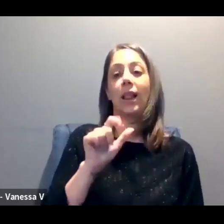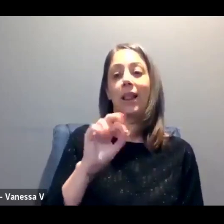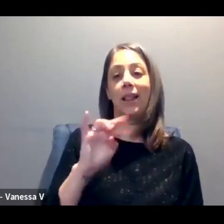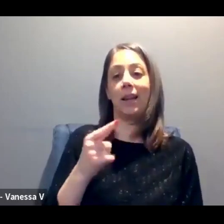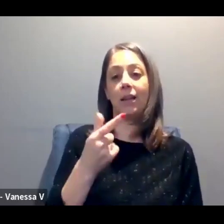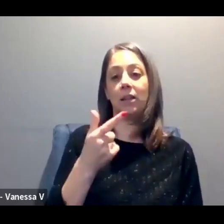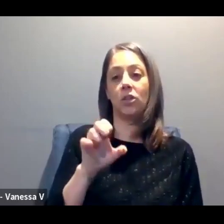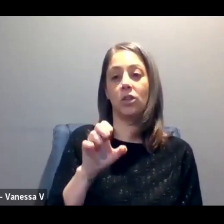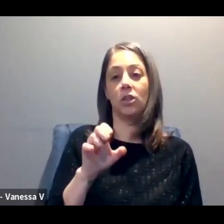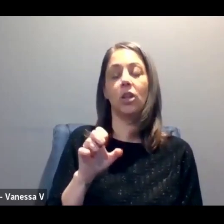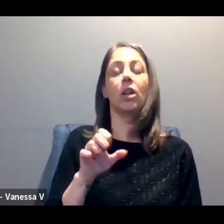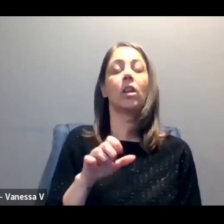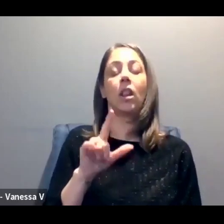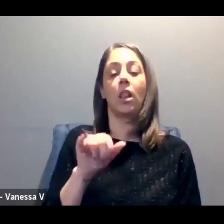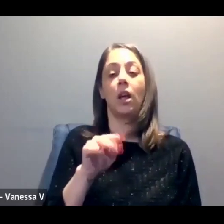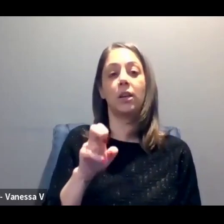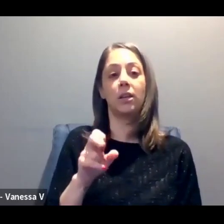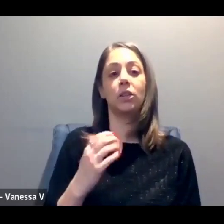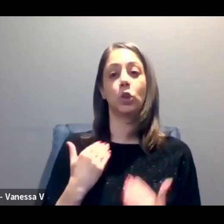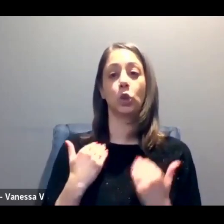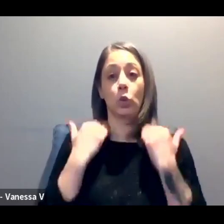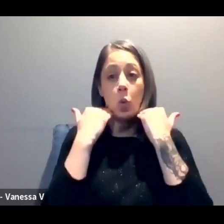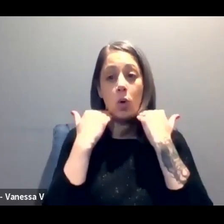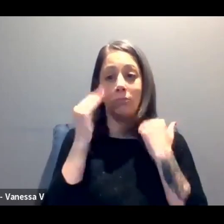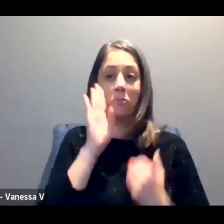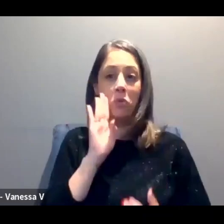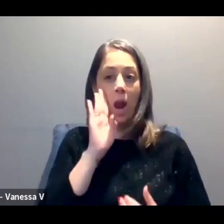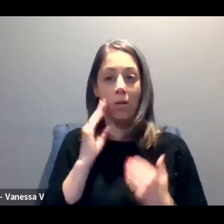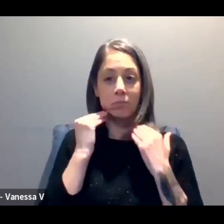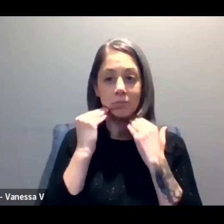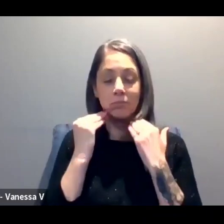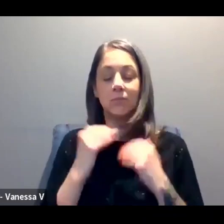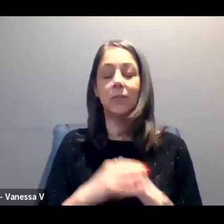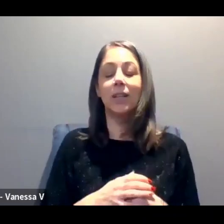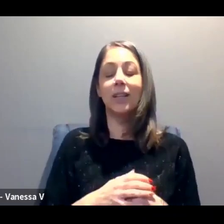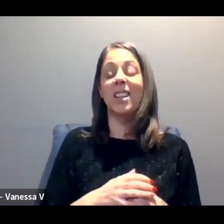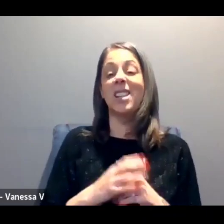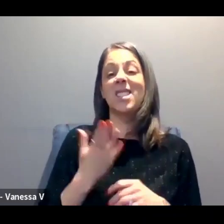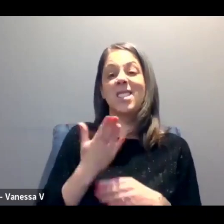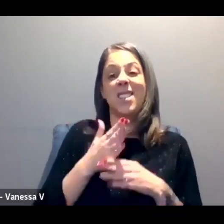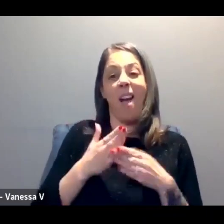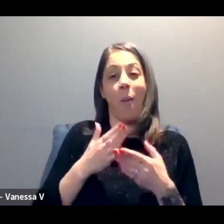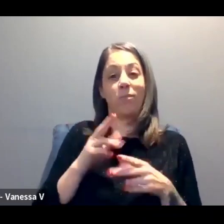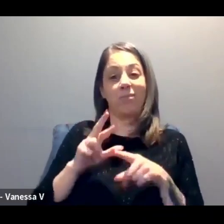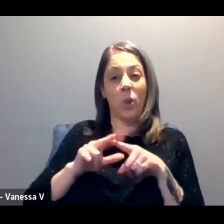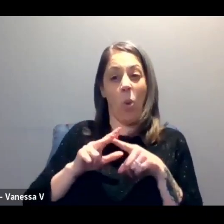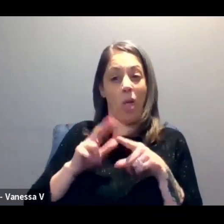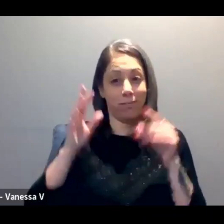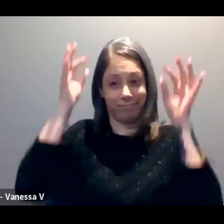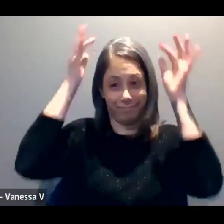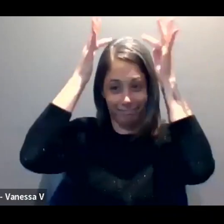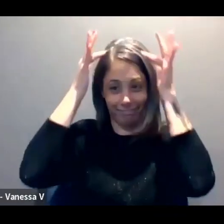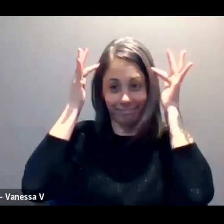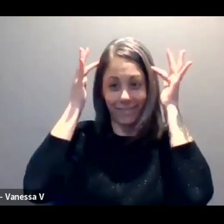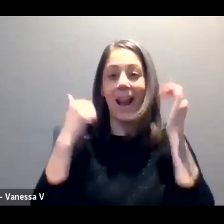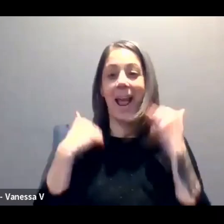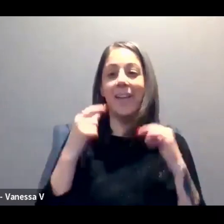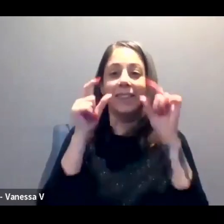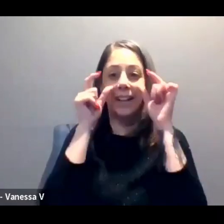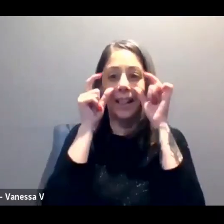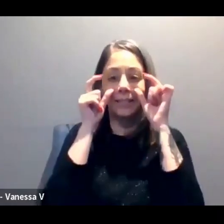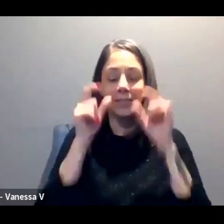got short brown hair, even shorter as of today, with some salty parts, and I wear glasses.